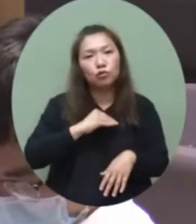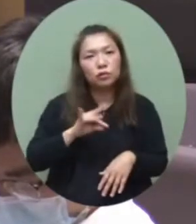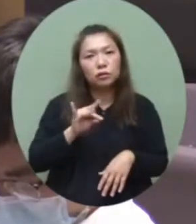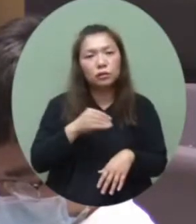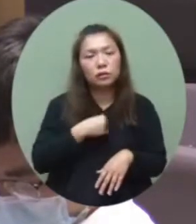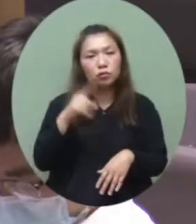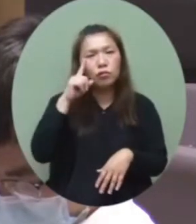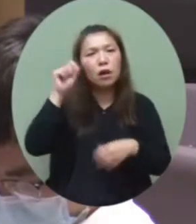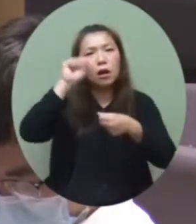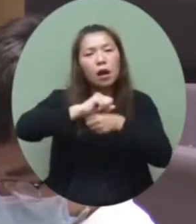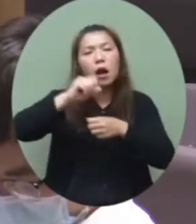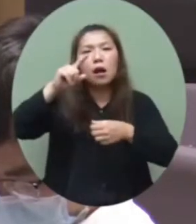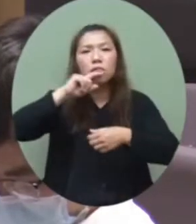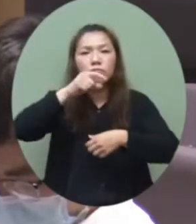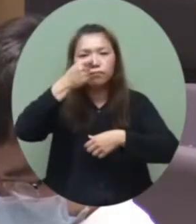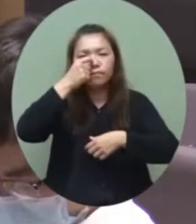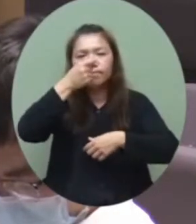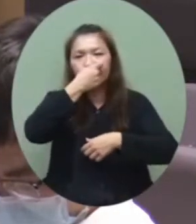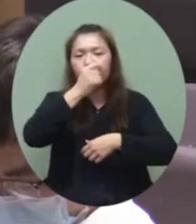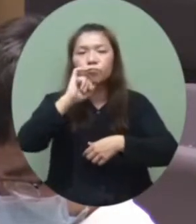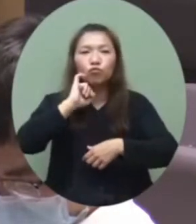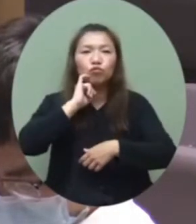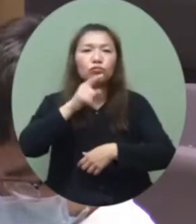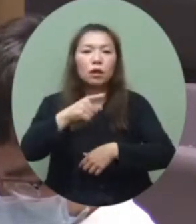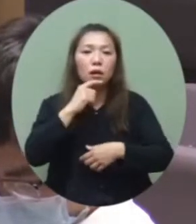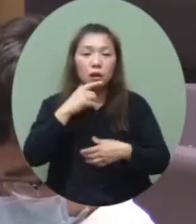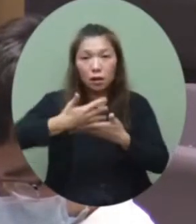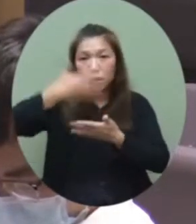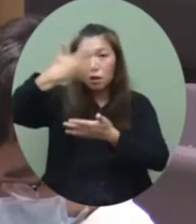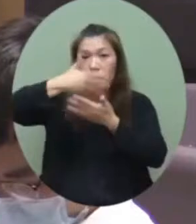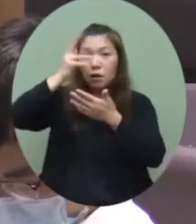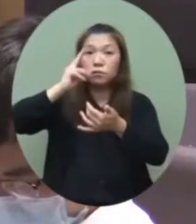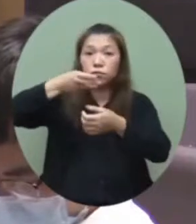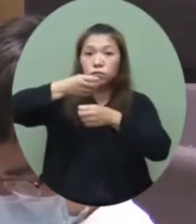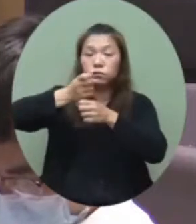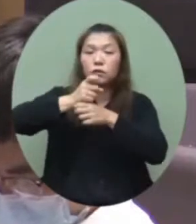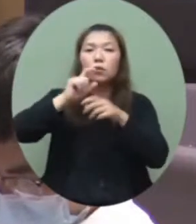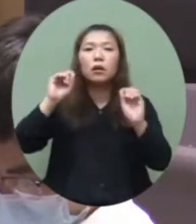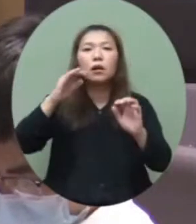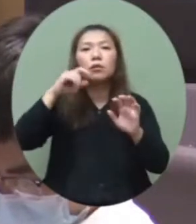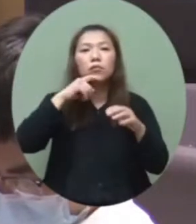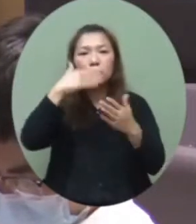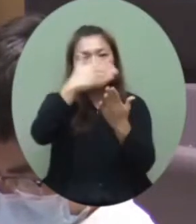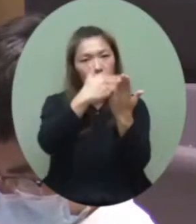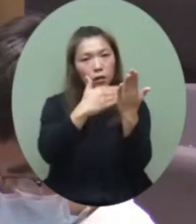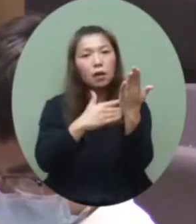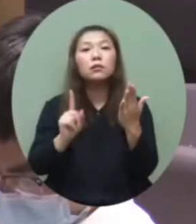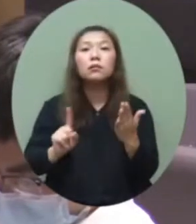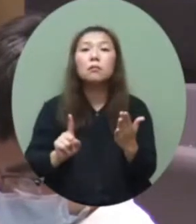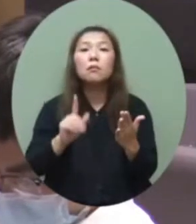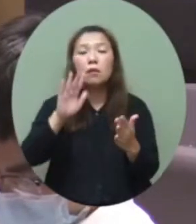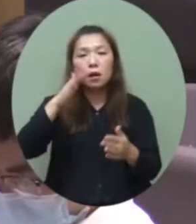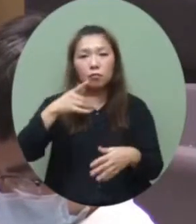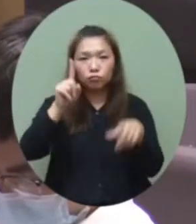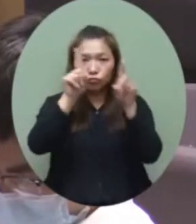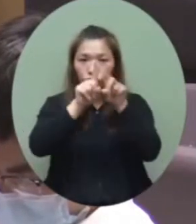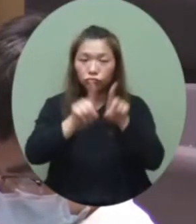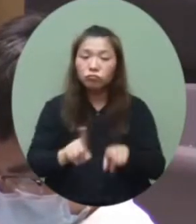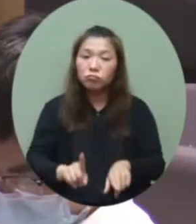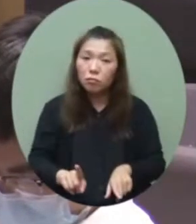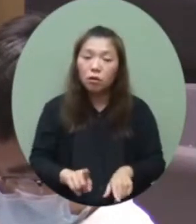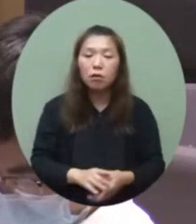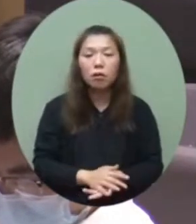percentage of population receiving the third jab? And also, you talk about enhancing the CTN efforts. Can you tell us more? Are you going